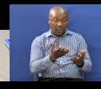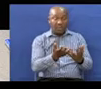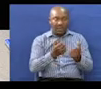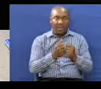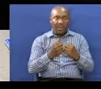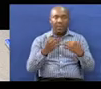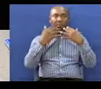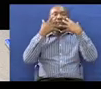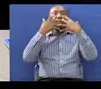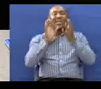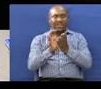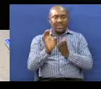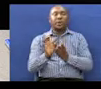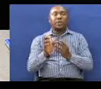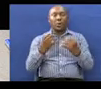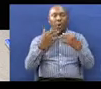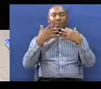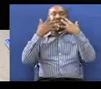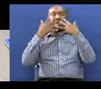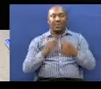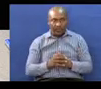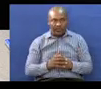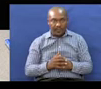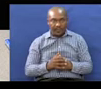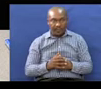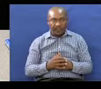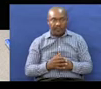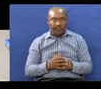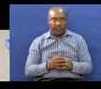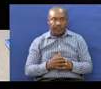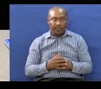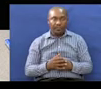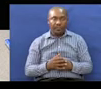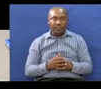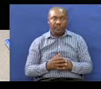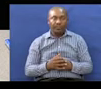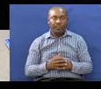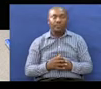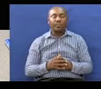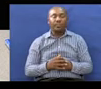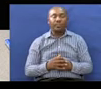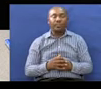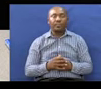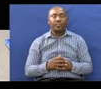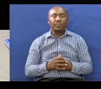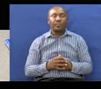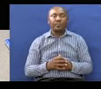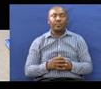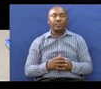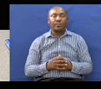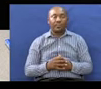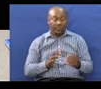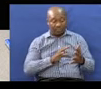divers. It is used by mountain climbers. It is used in the hospital, in the incubators for premature babies,